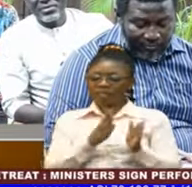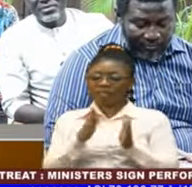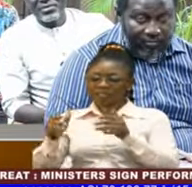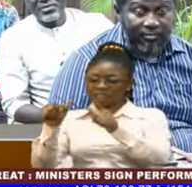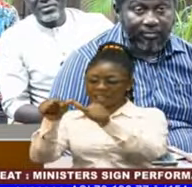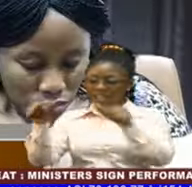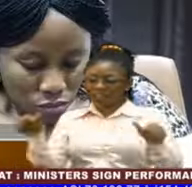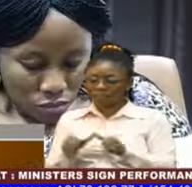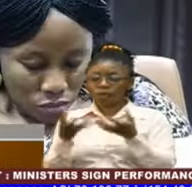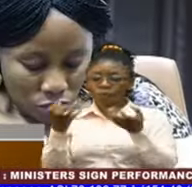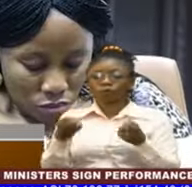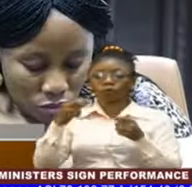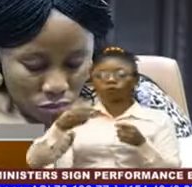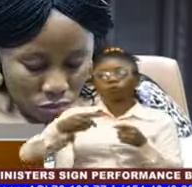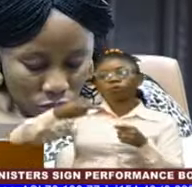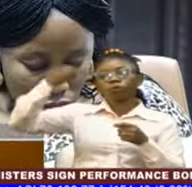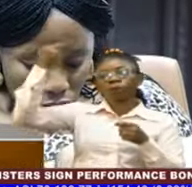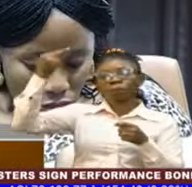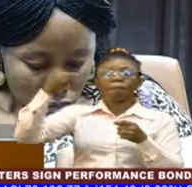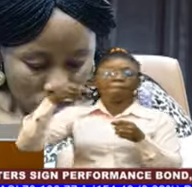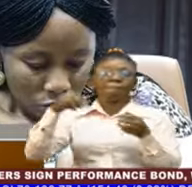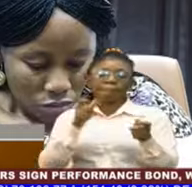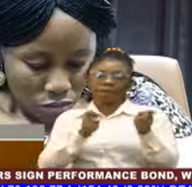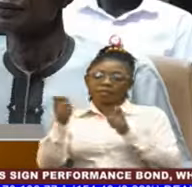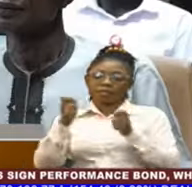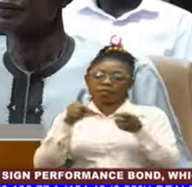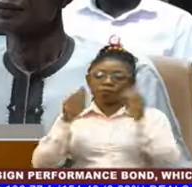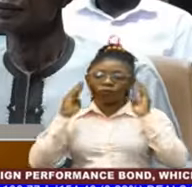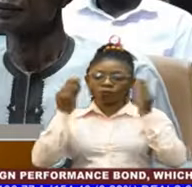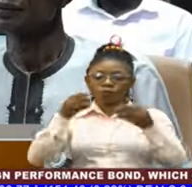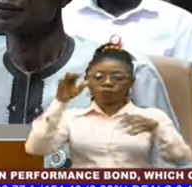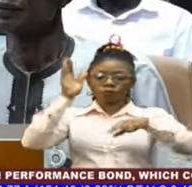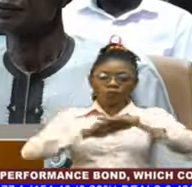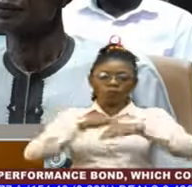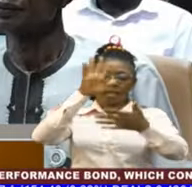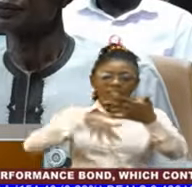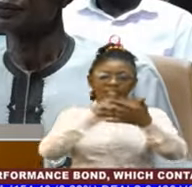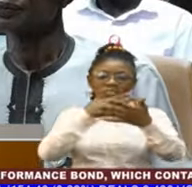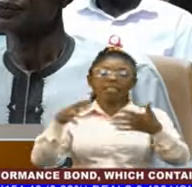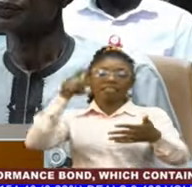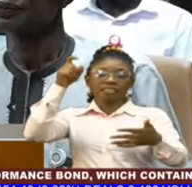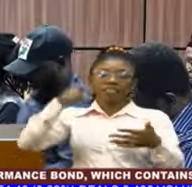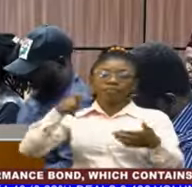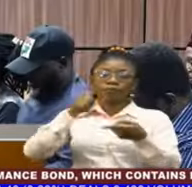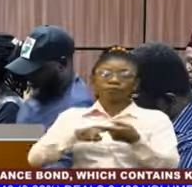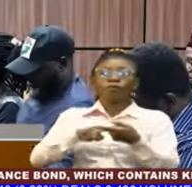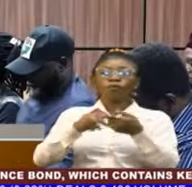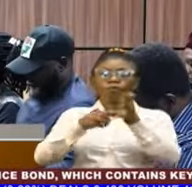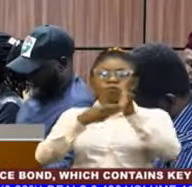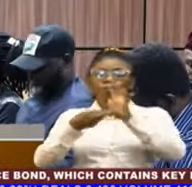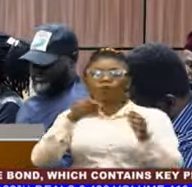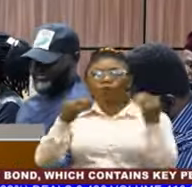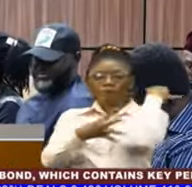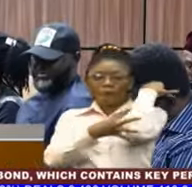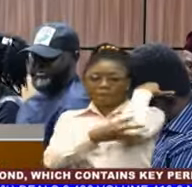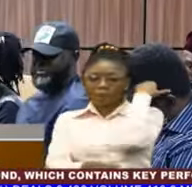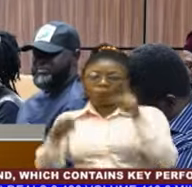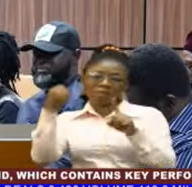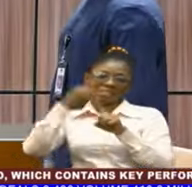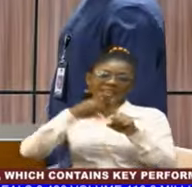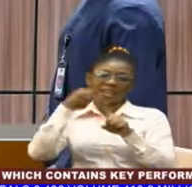top management to focus on. Top on the agenda is the need for upward review of poor salary scheme,